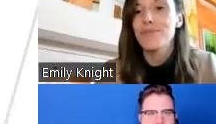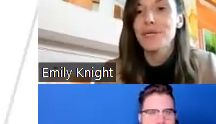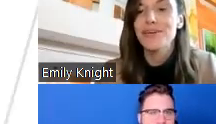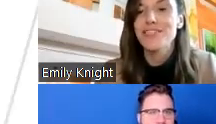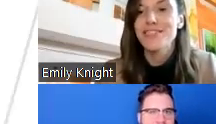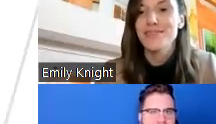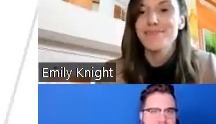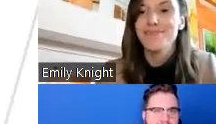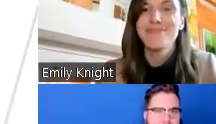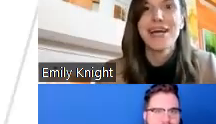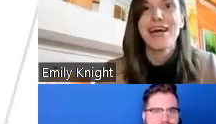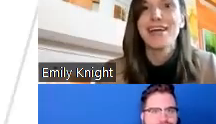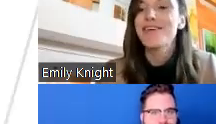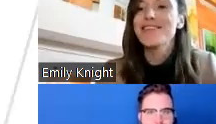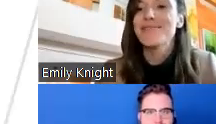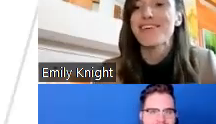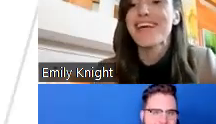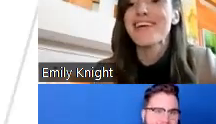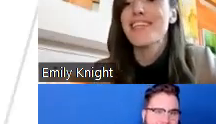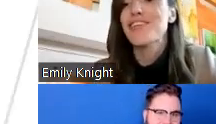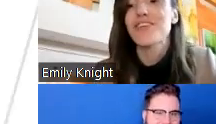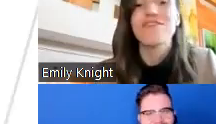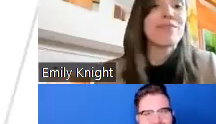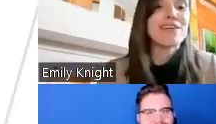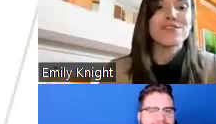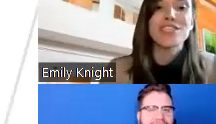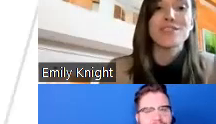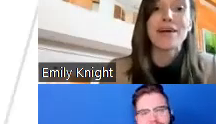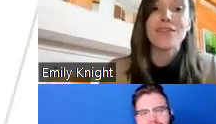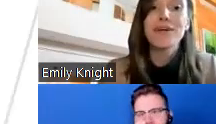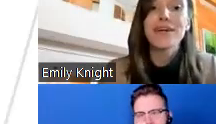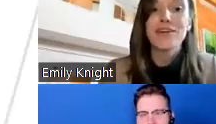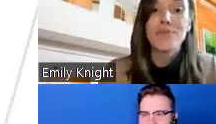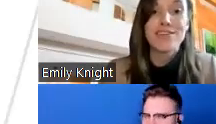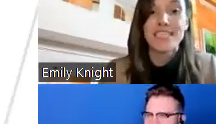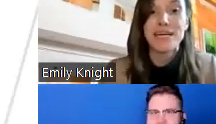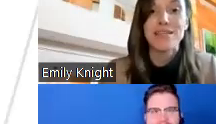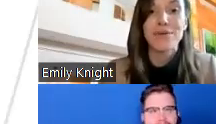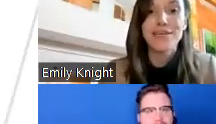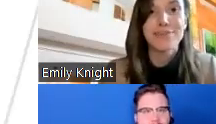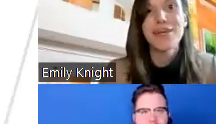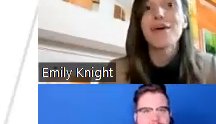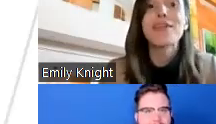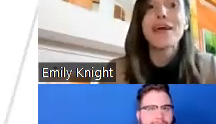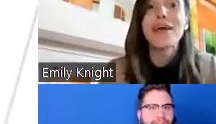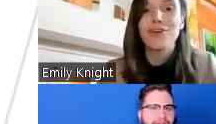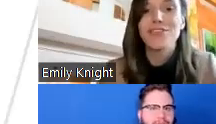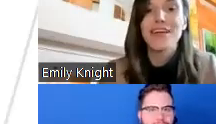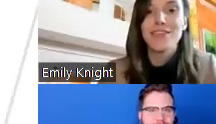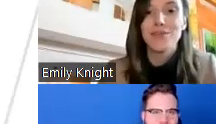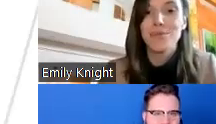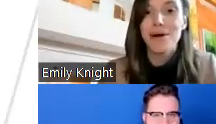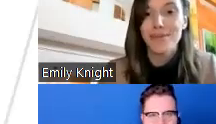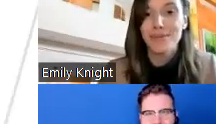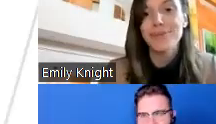body movement in autism. And of course, special thanks to the children and families who inspire the work and who participate in the work, without whom, of course,